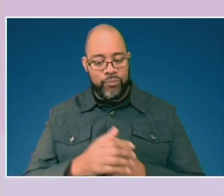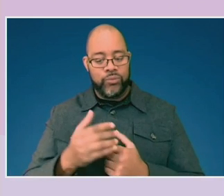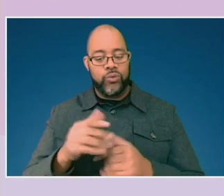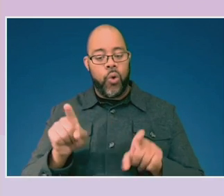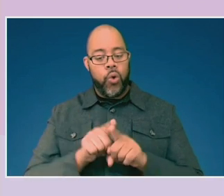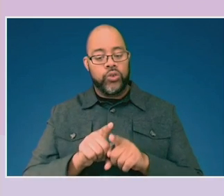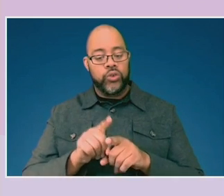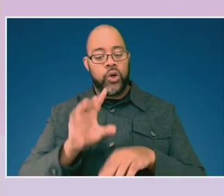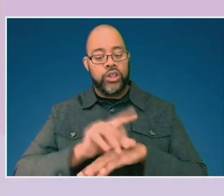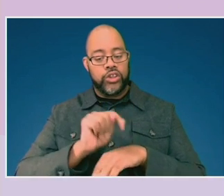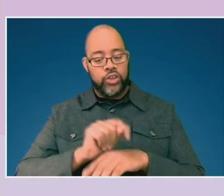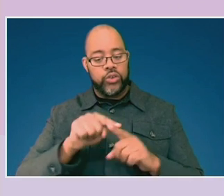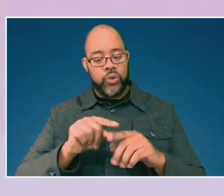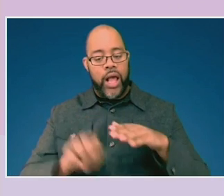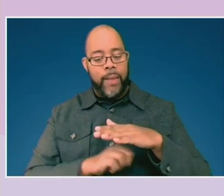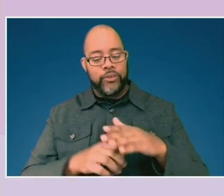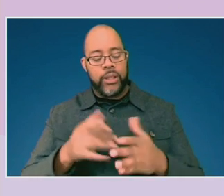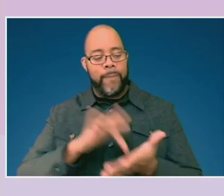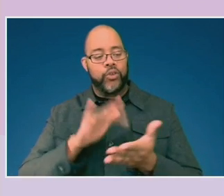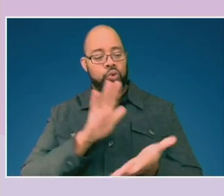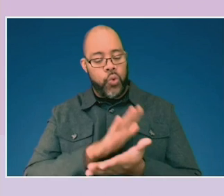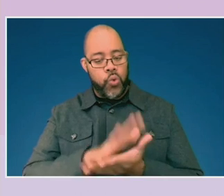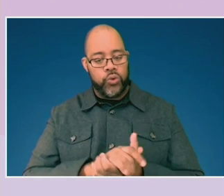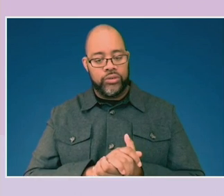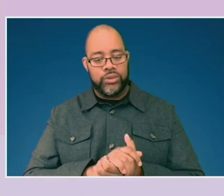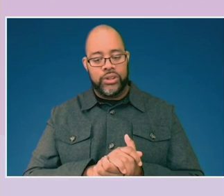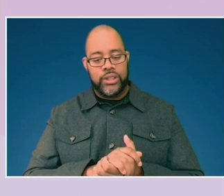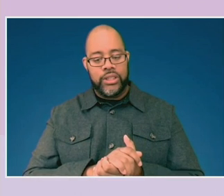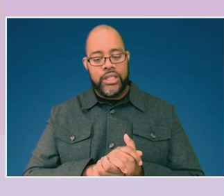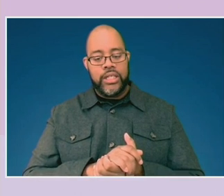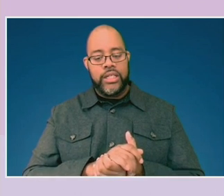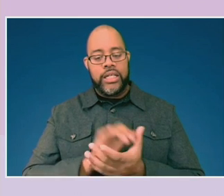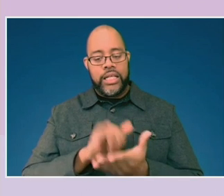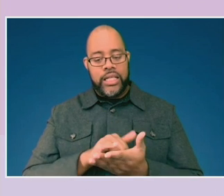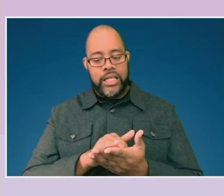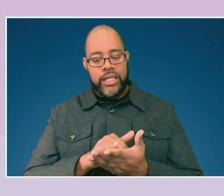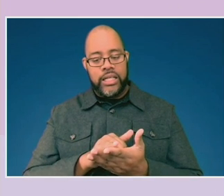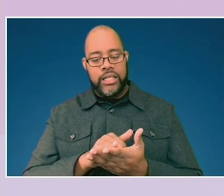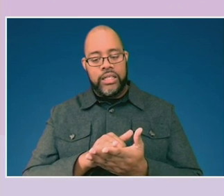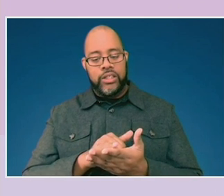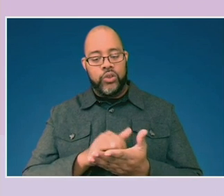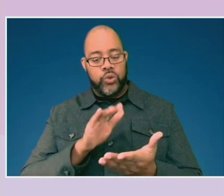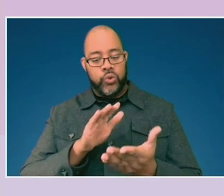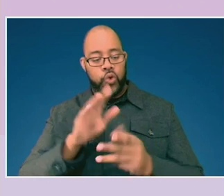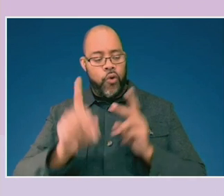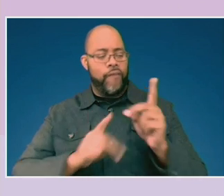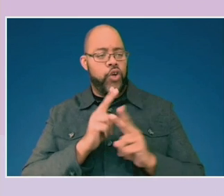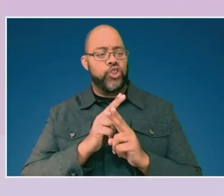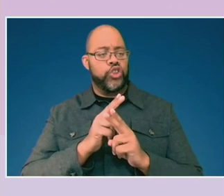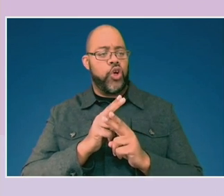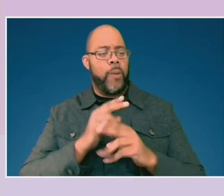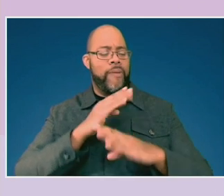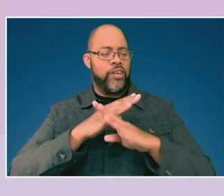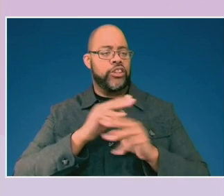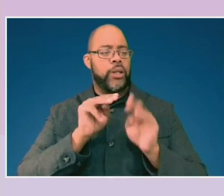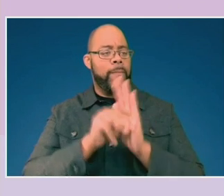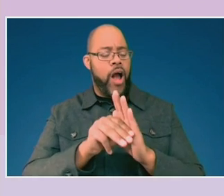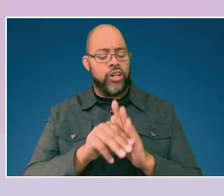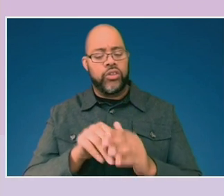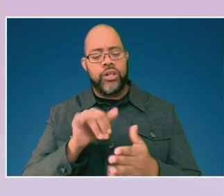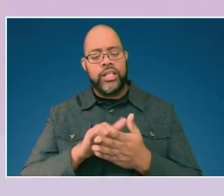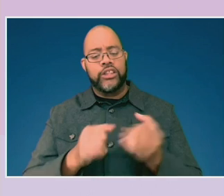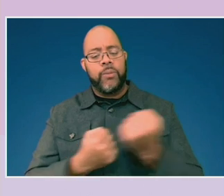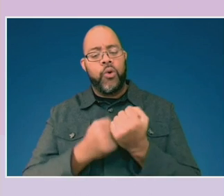to elementary and middle schools on the PACS Good Behavior Game, which is a universal prevention model that supports